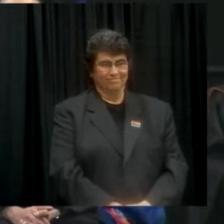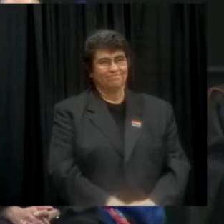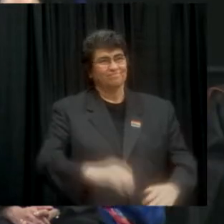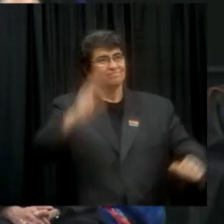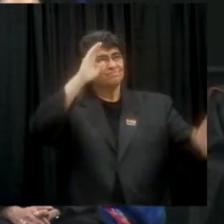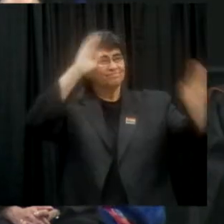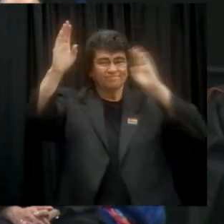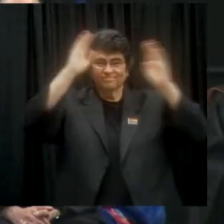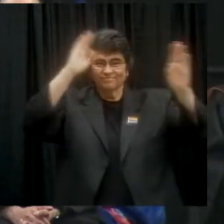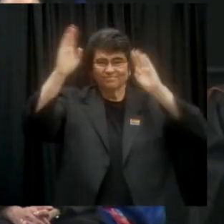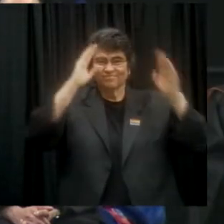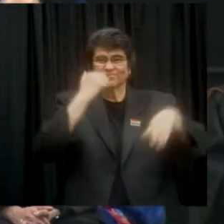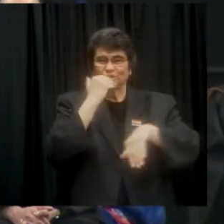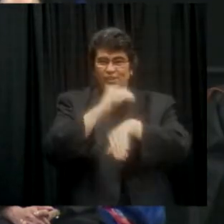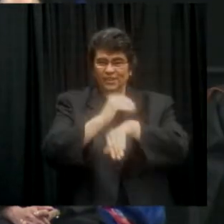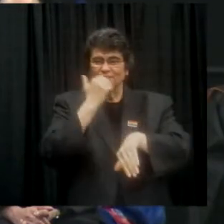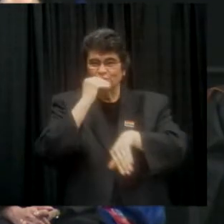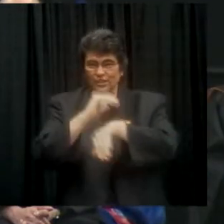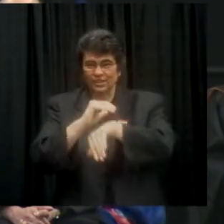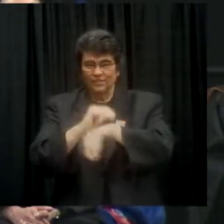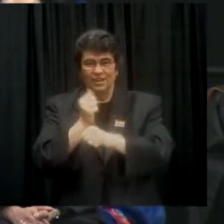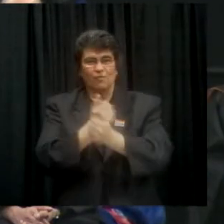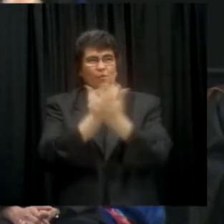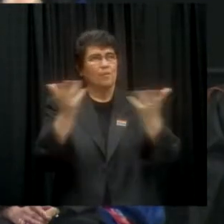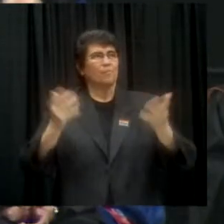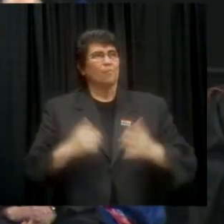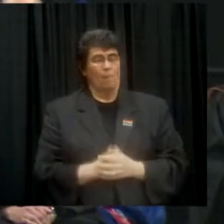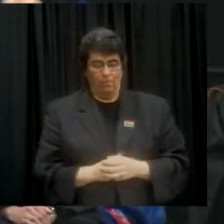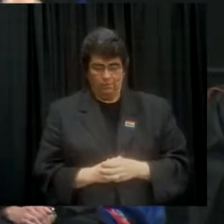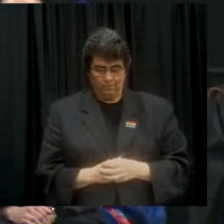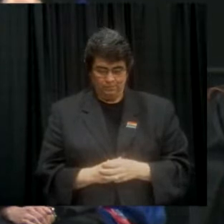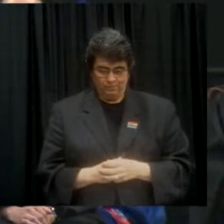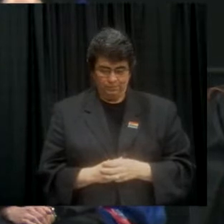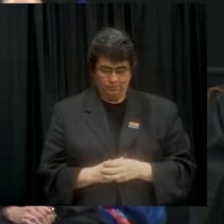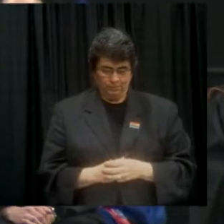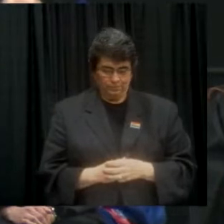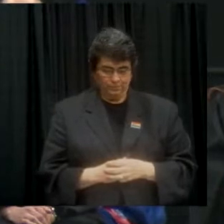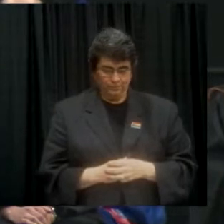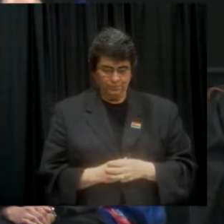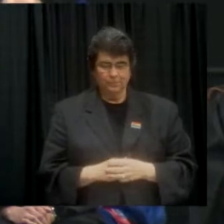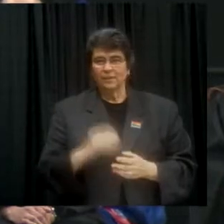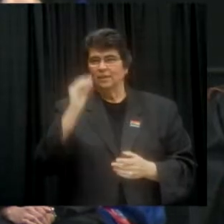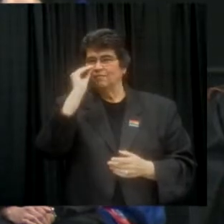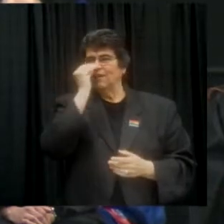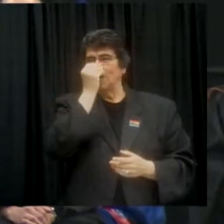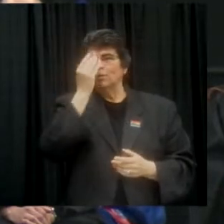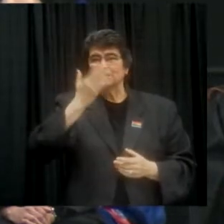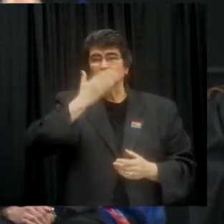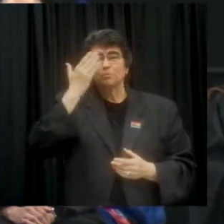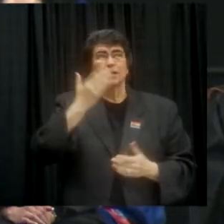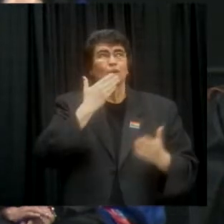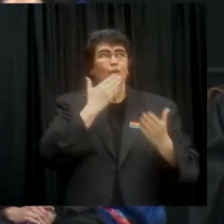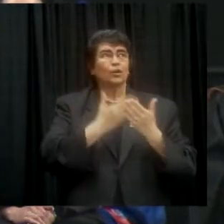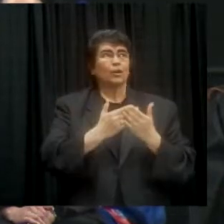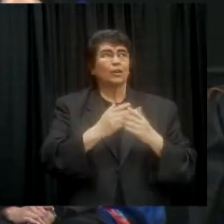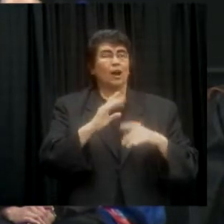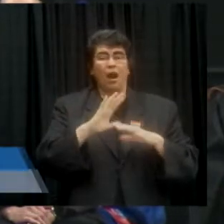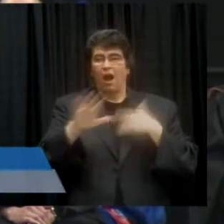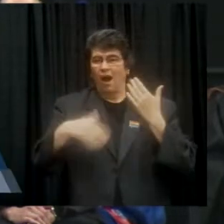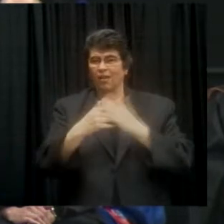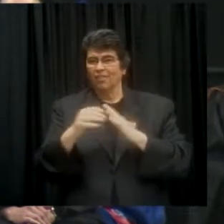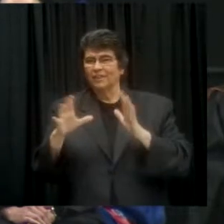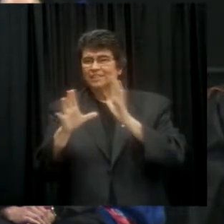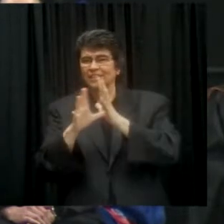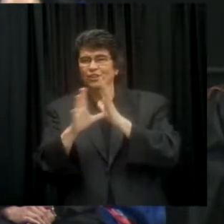Hello, hello, hello. Good evening, everyone. So, man, you know, the flowers, they smell good. All my seniors, y'all look